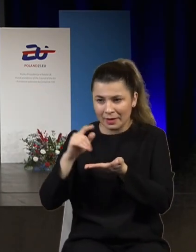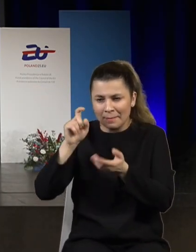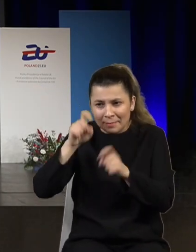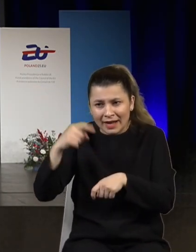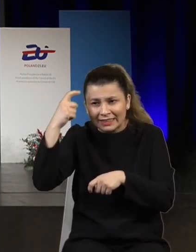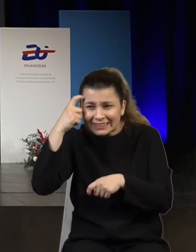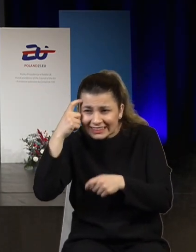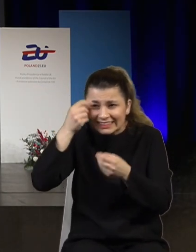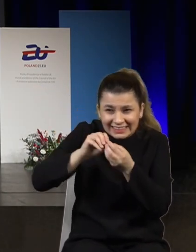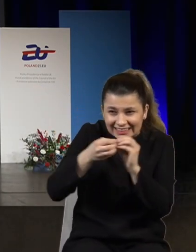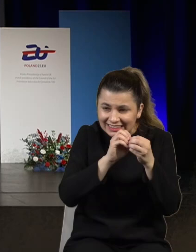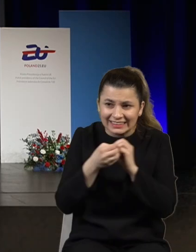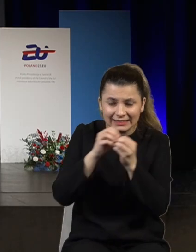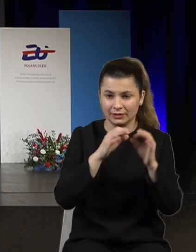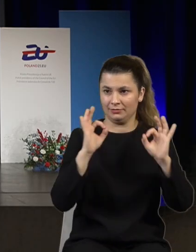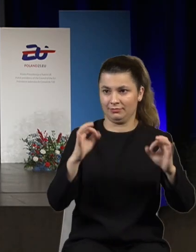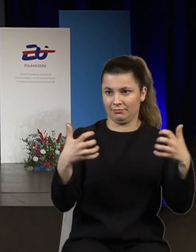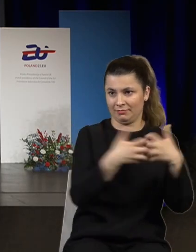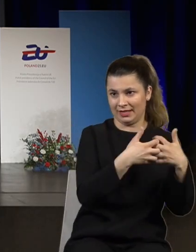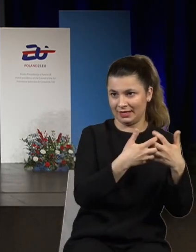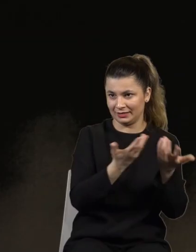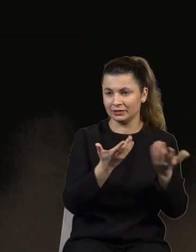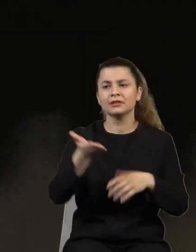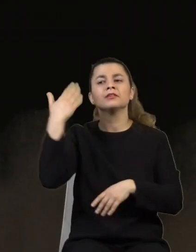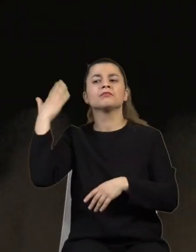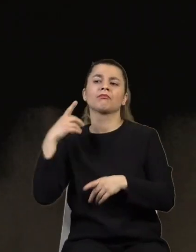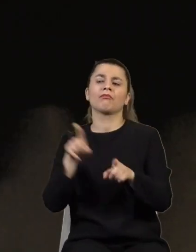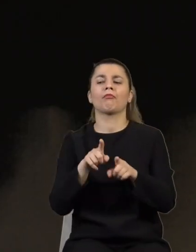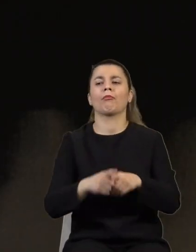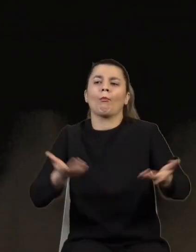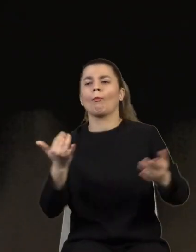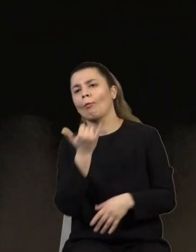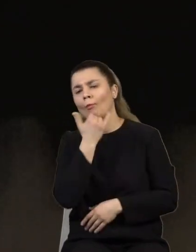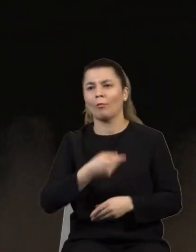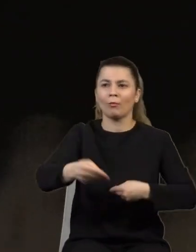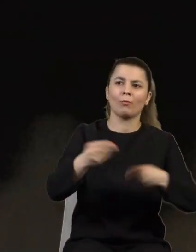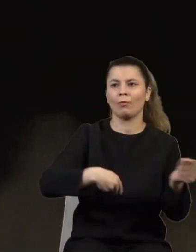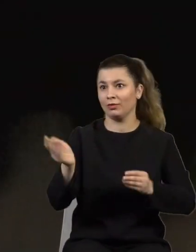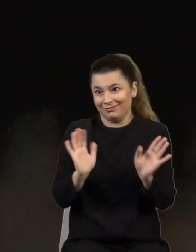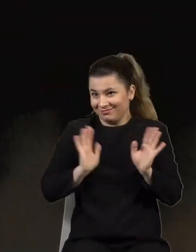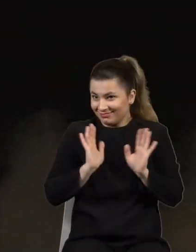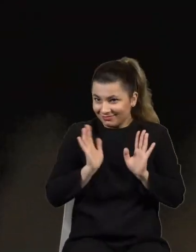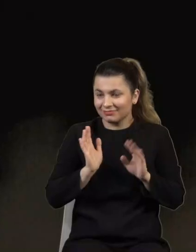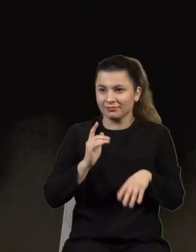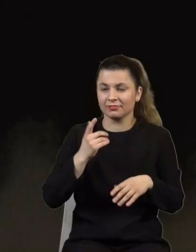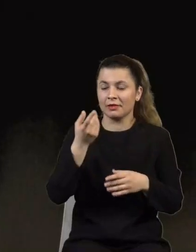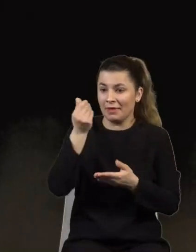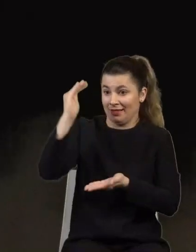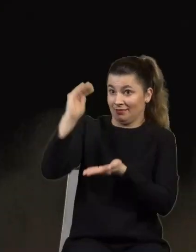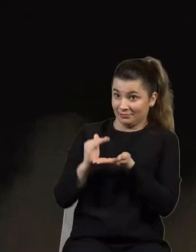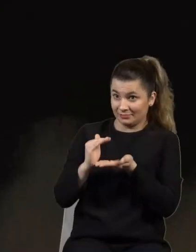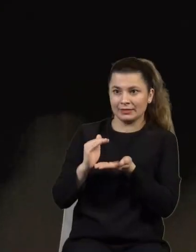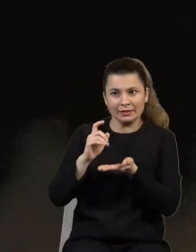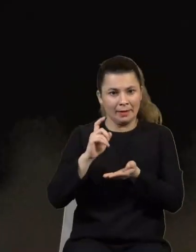get the different objectives. So at the end, and that is the same as we are doing